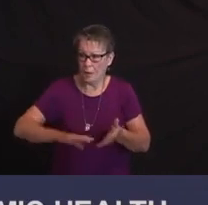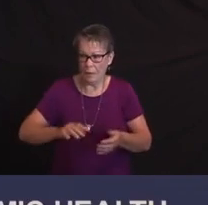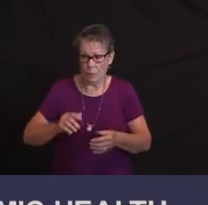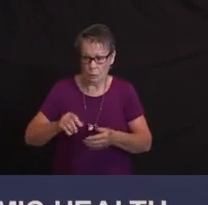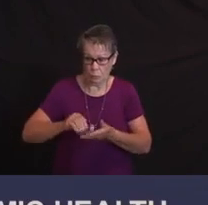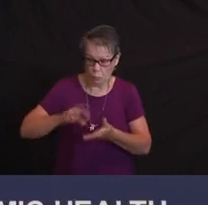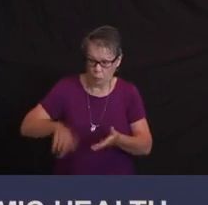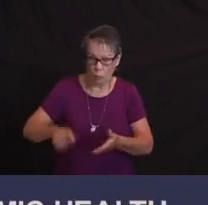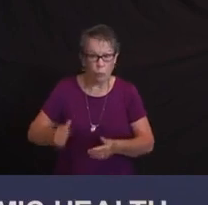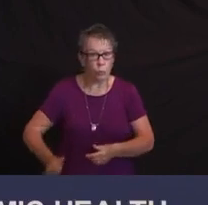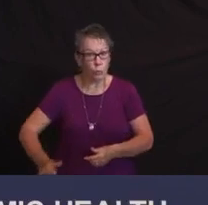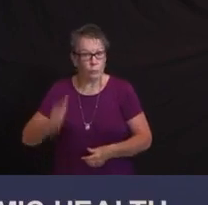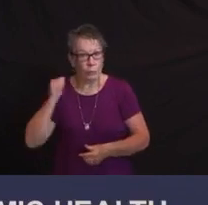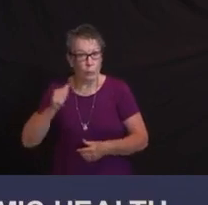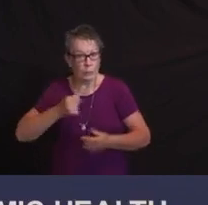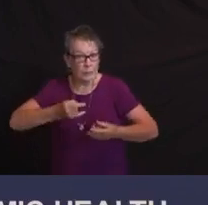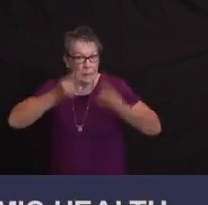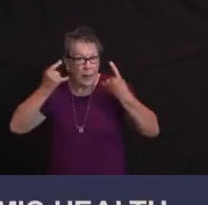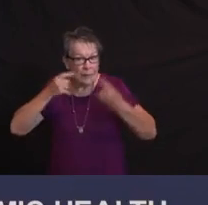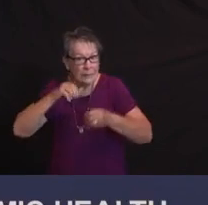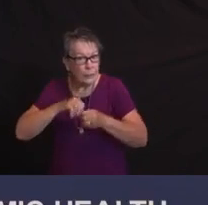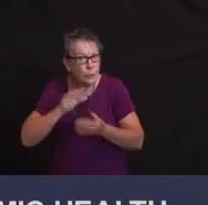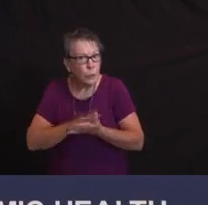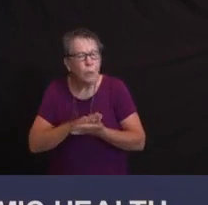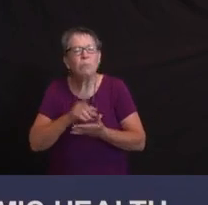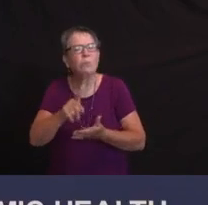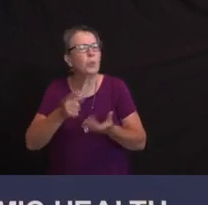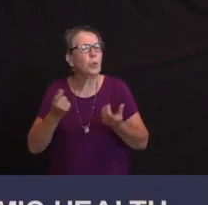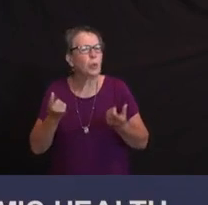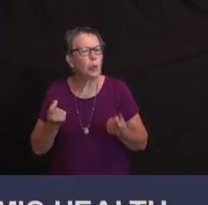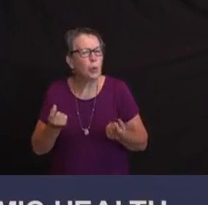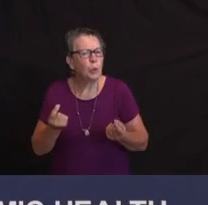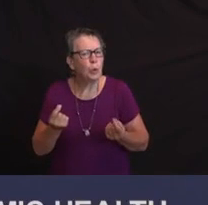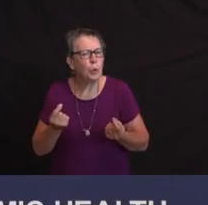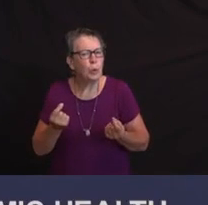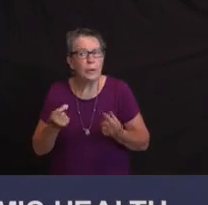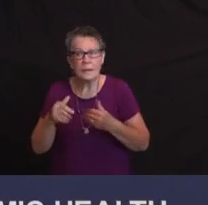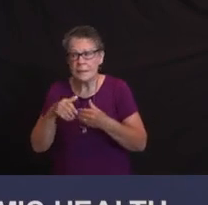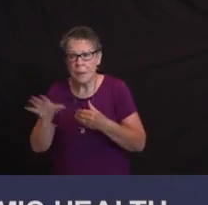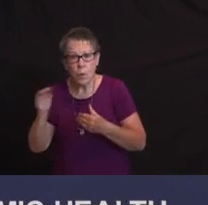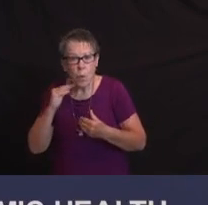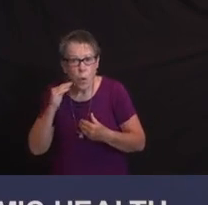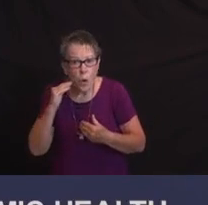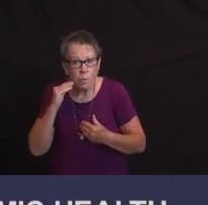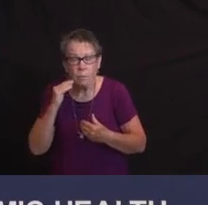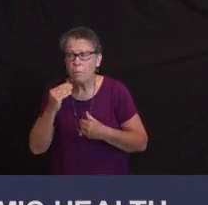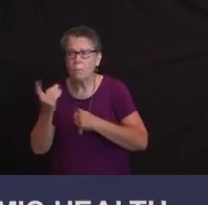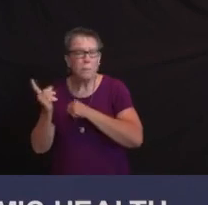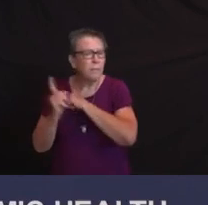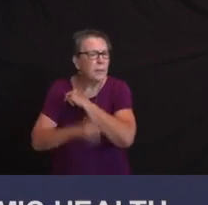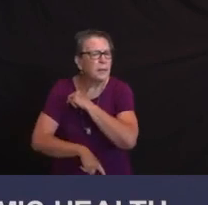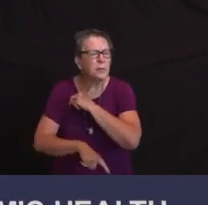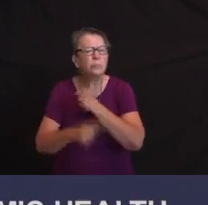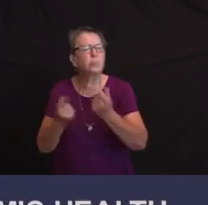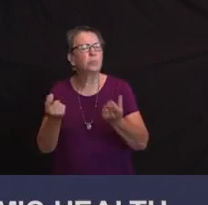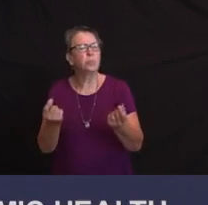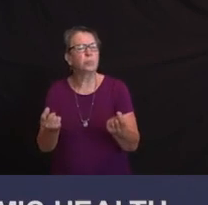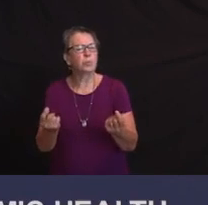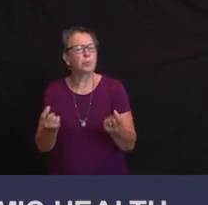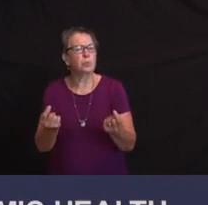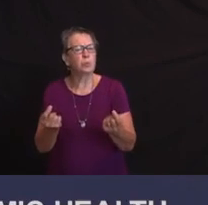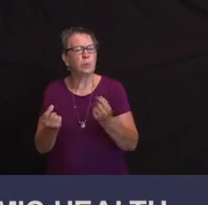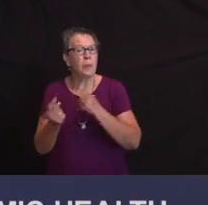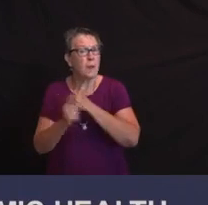happens? Are they disciplined? Are they sent home? What kind of punishment could they face? Could their parents face punishment? And in